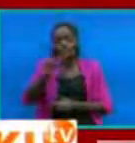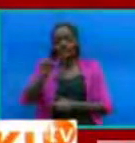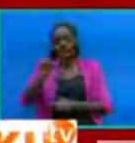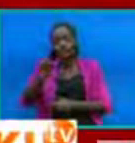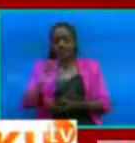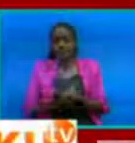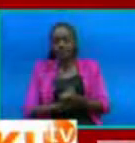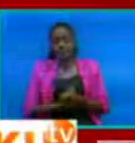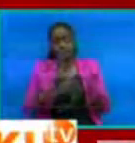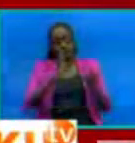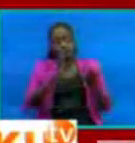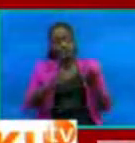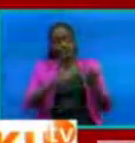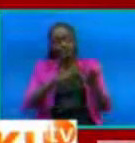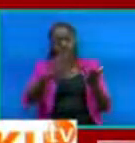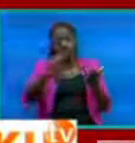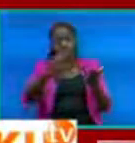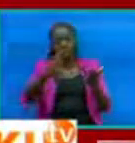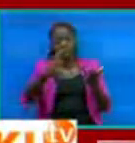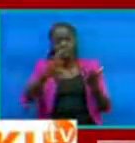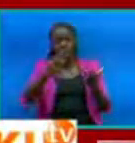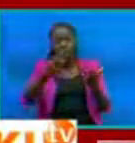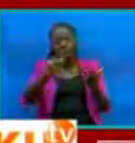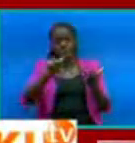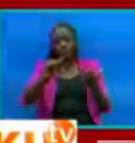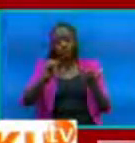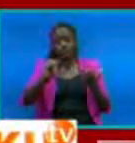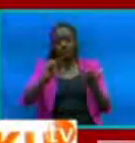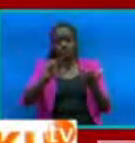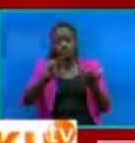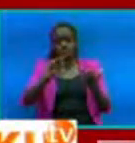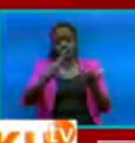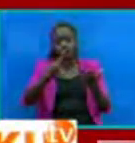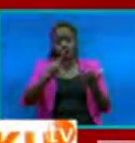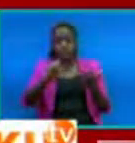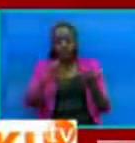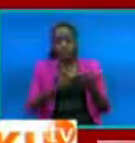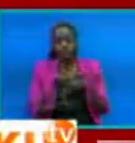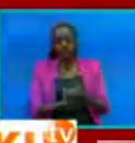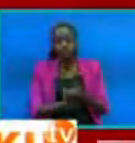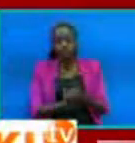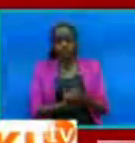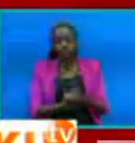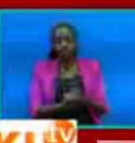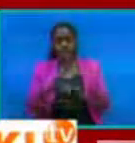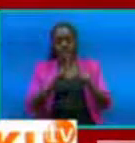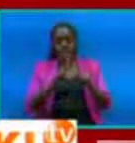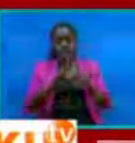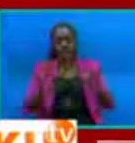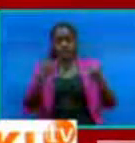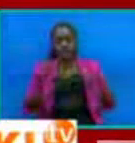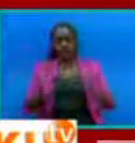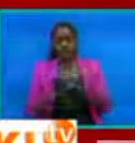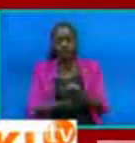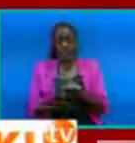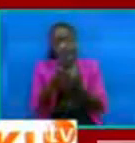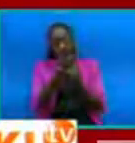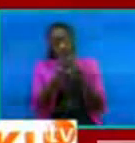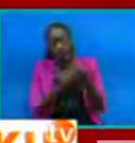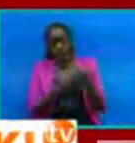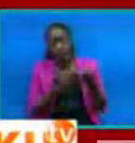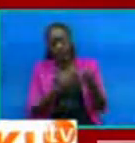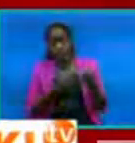Scrabble, all those can be referred as sports. You can play face to face or even